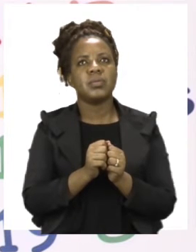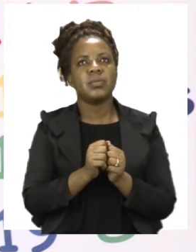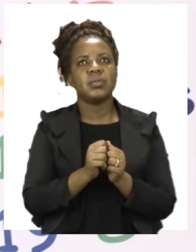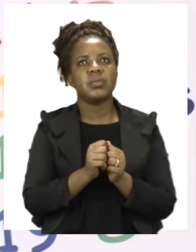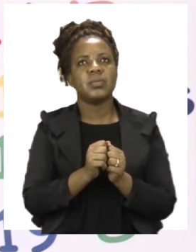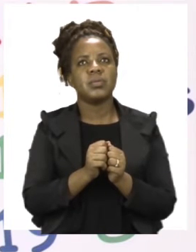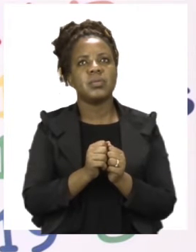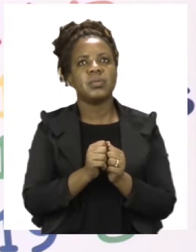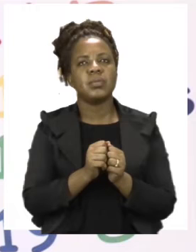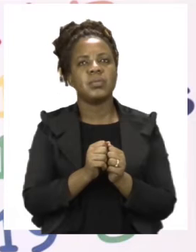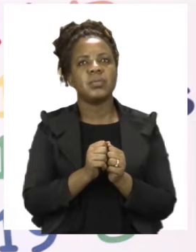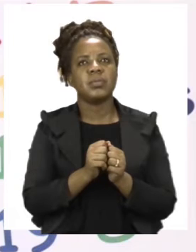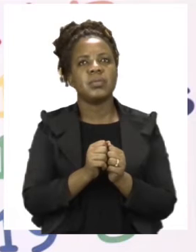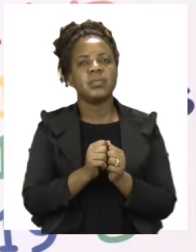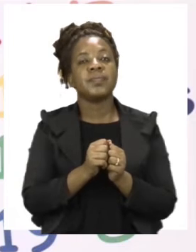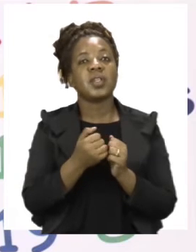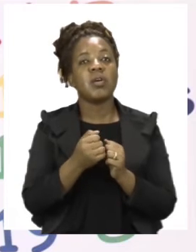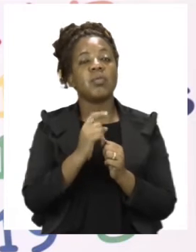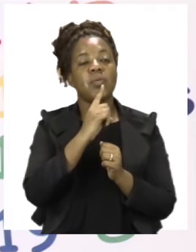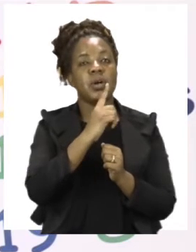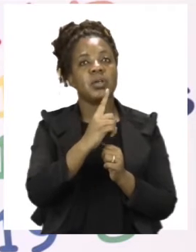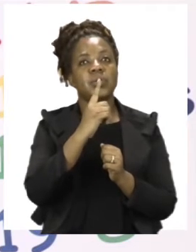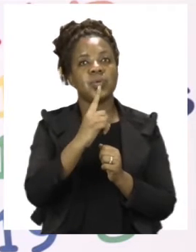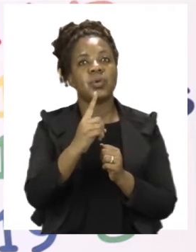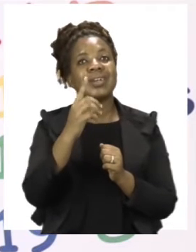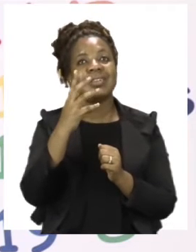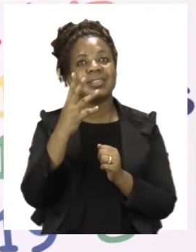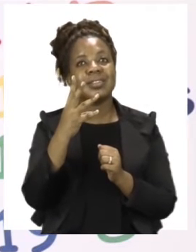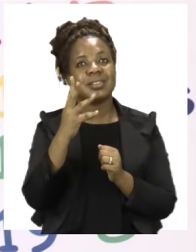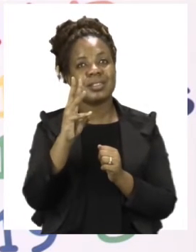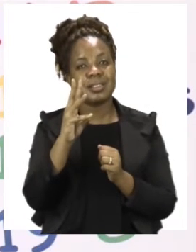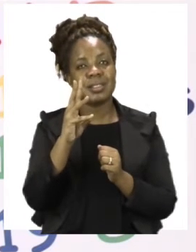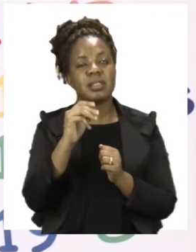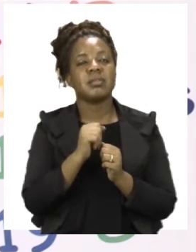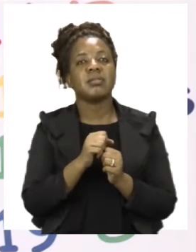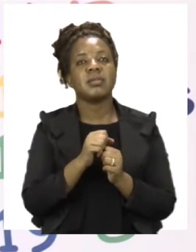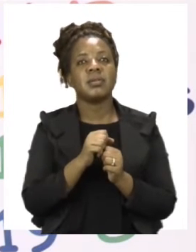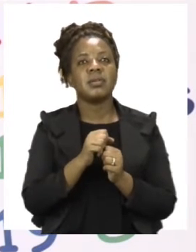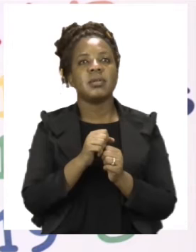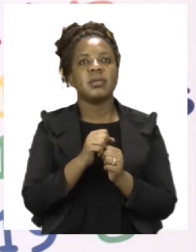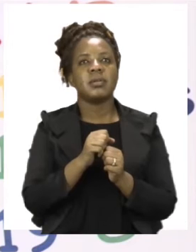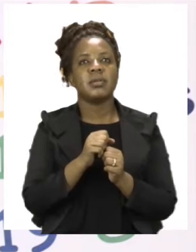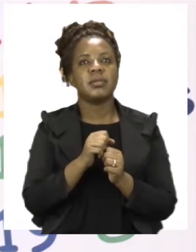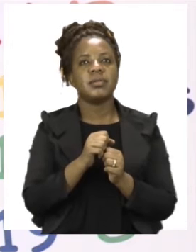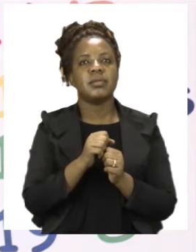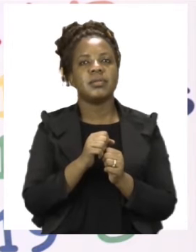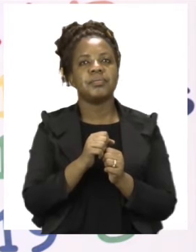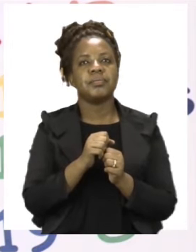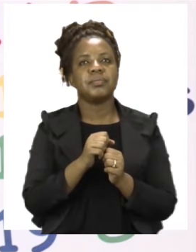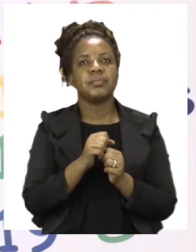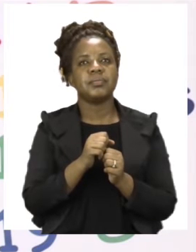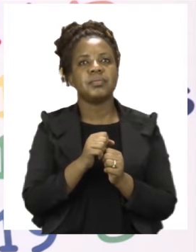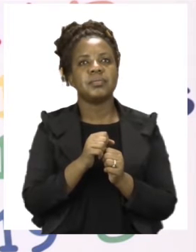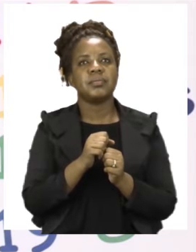558, so we can rub this away. What we want to know now is how many we have when we have both